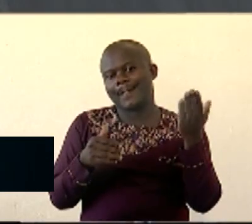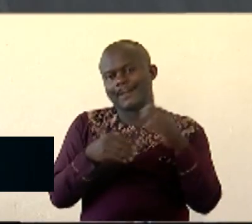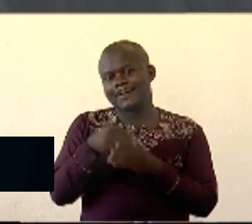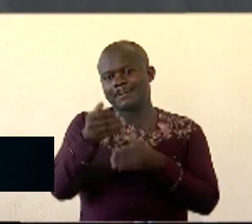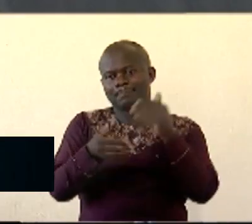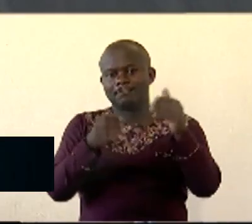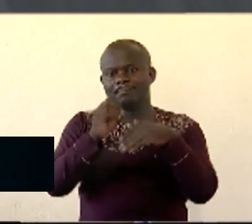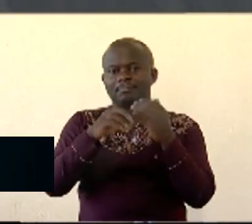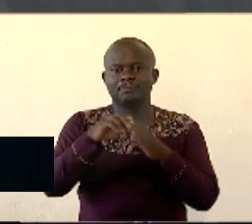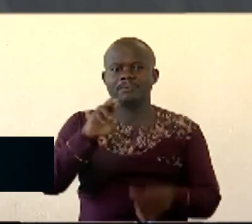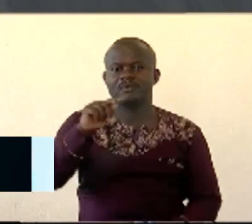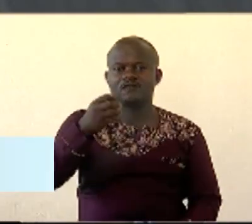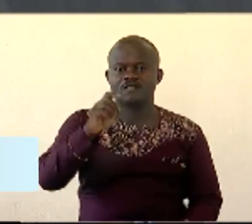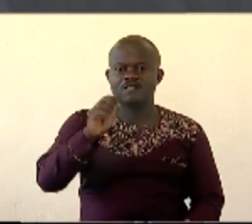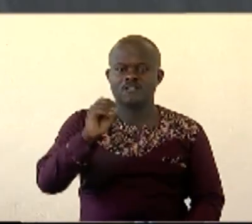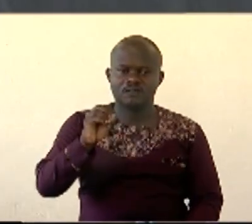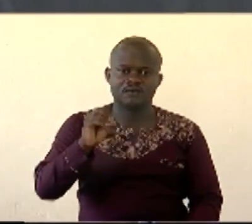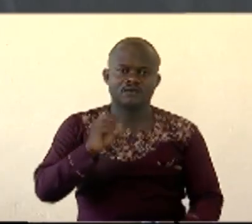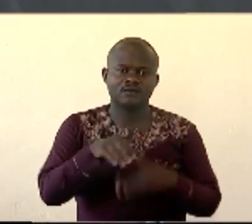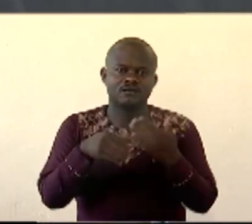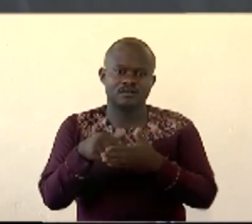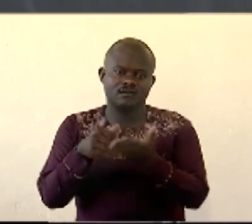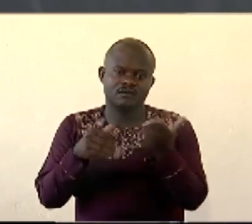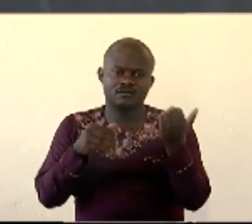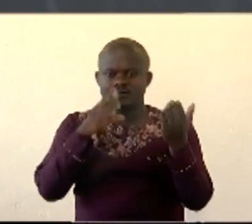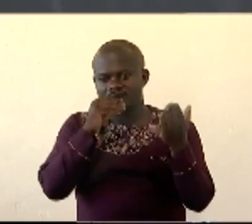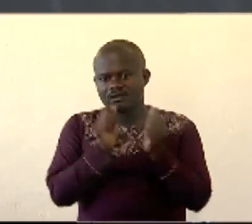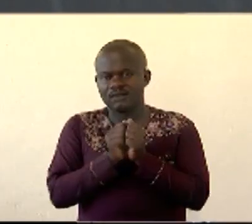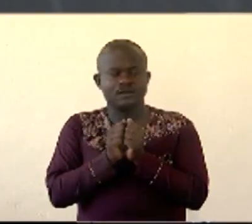of photosynthesis are going to be denatured, are going to be destroyed.